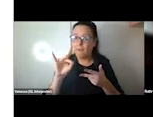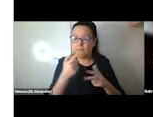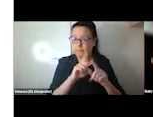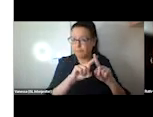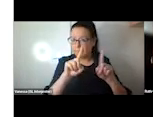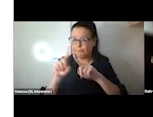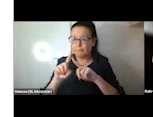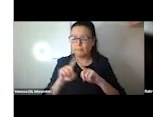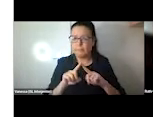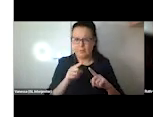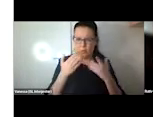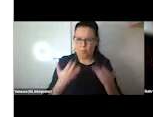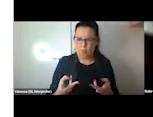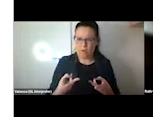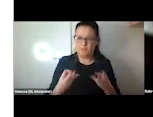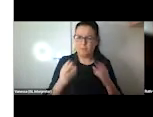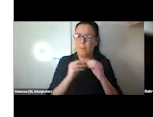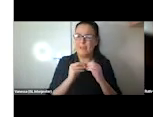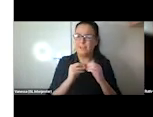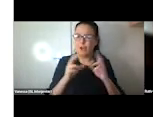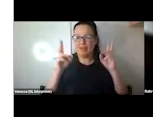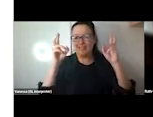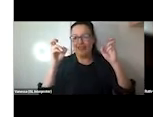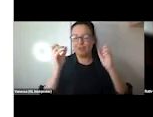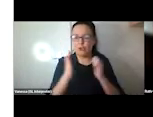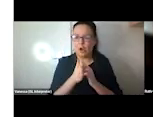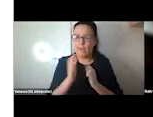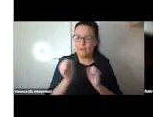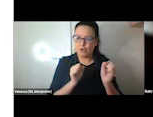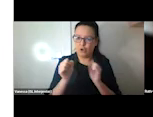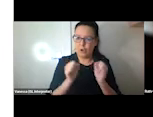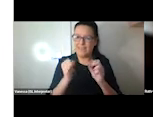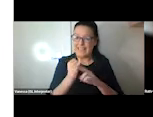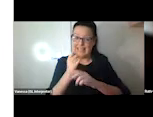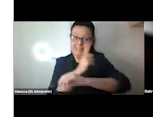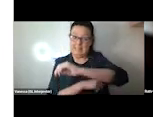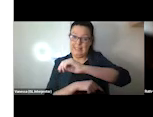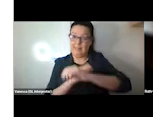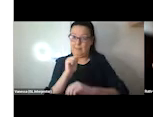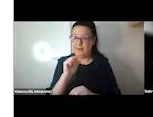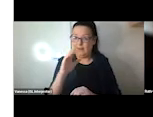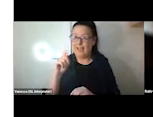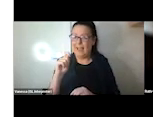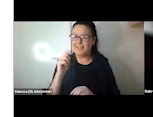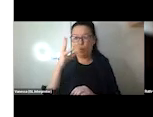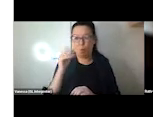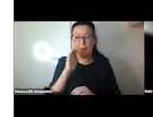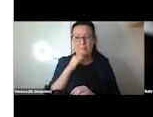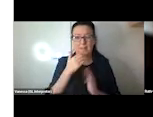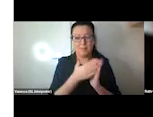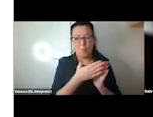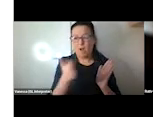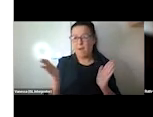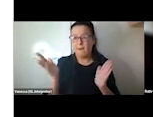you the definition of a service in the Disability Act, because it's very broad and I think it's very,